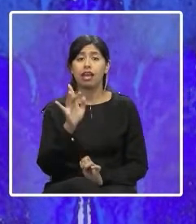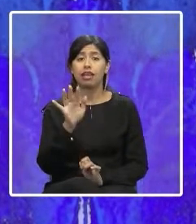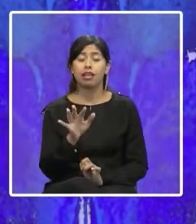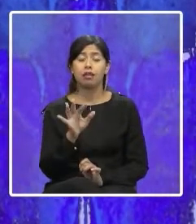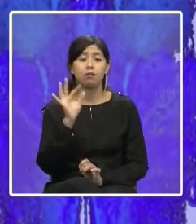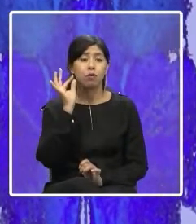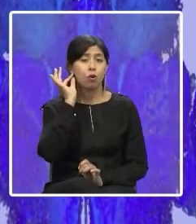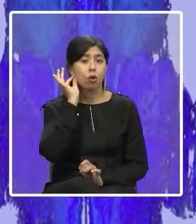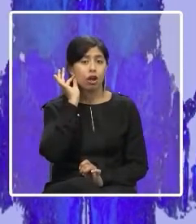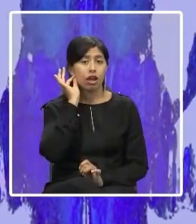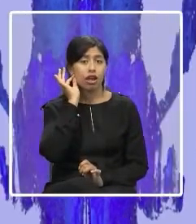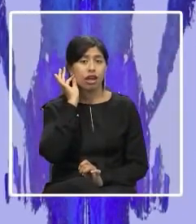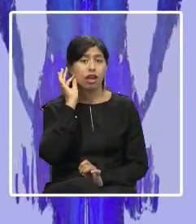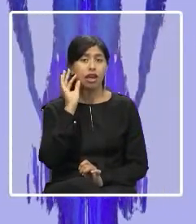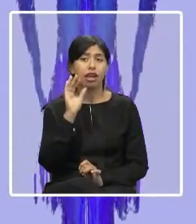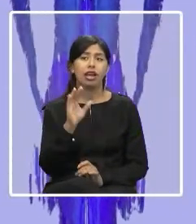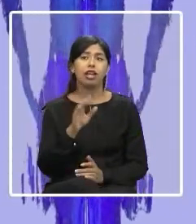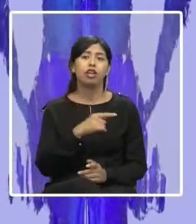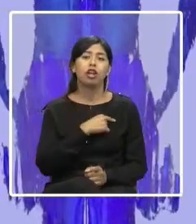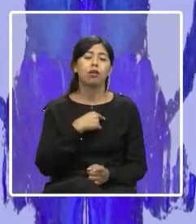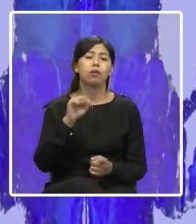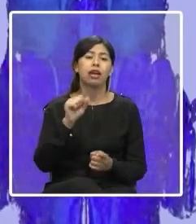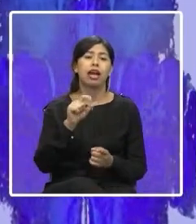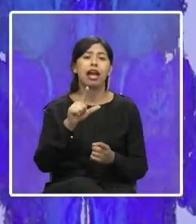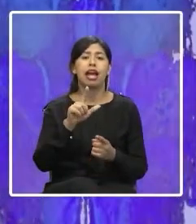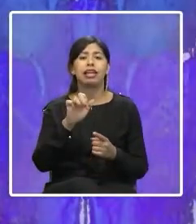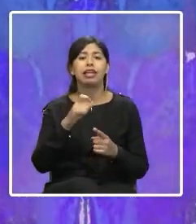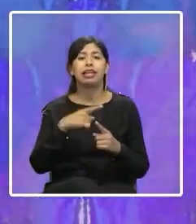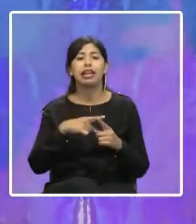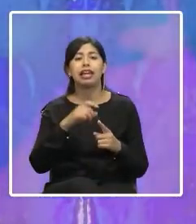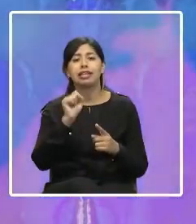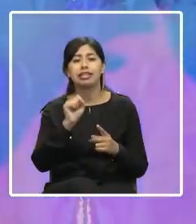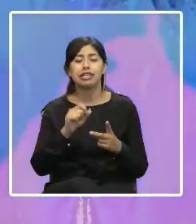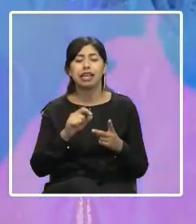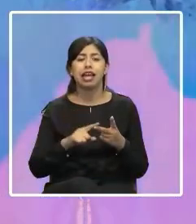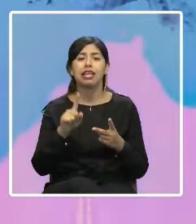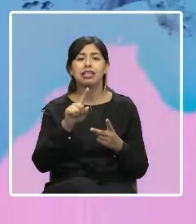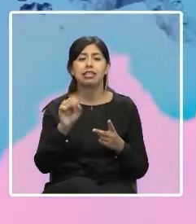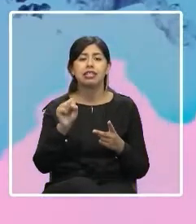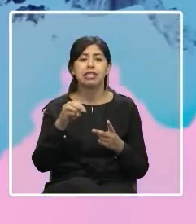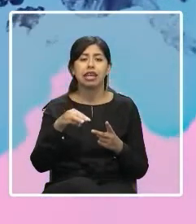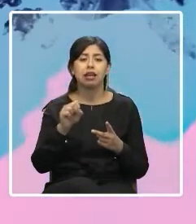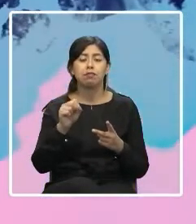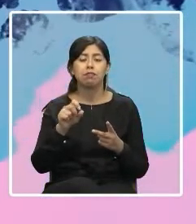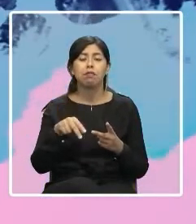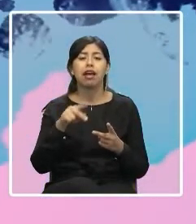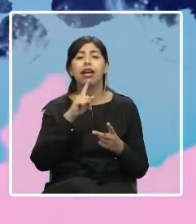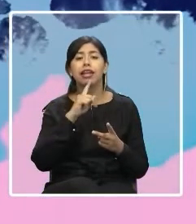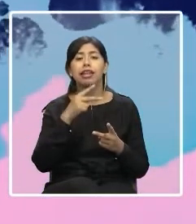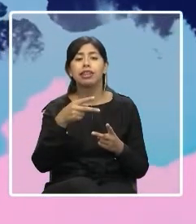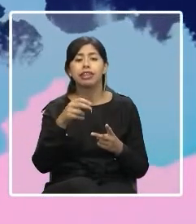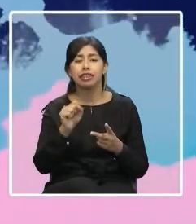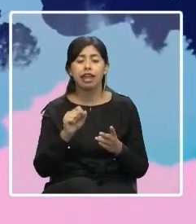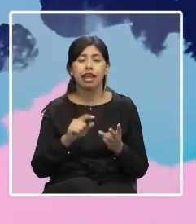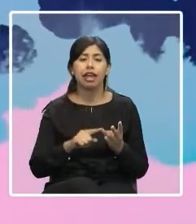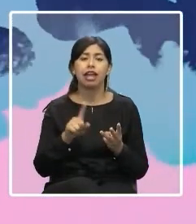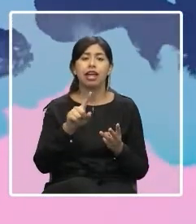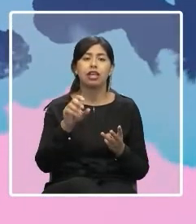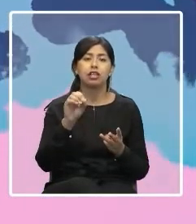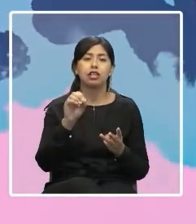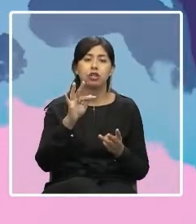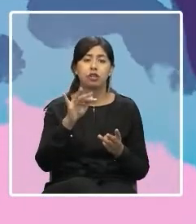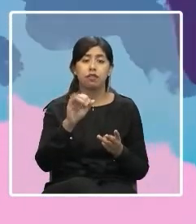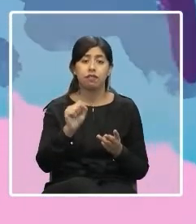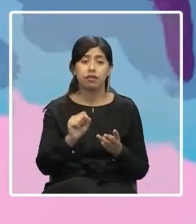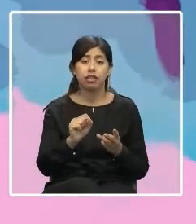the stereotypes of their gender. Men create companion robots with woman face or body, as you see in Japan.